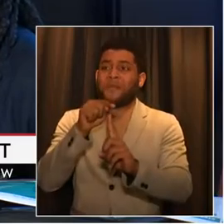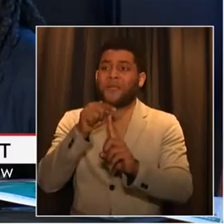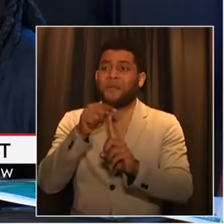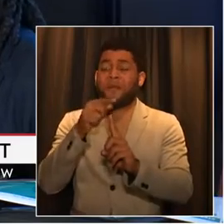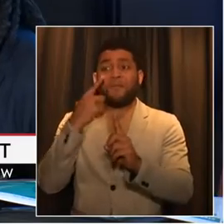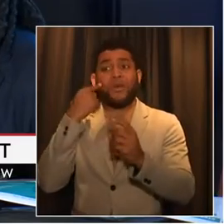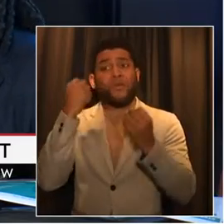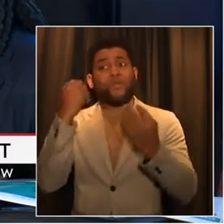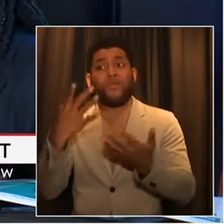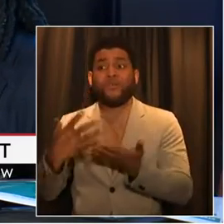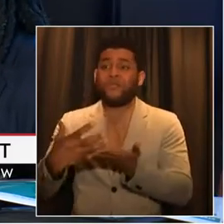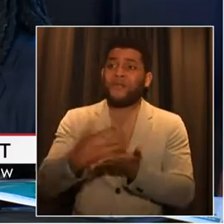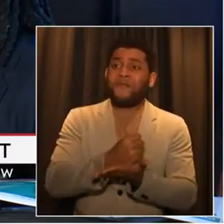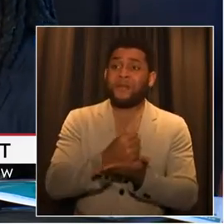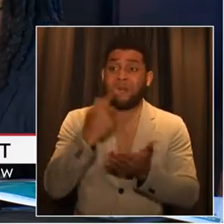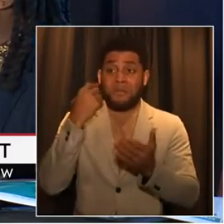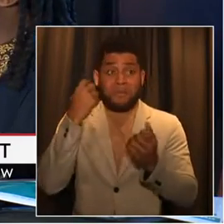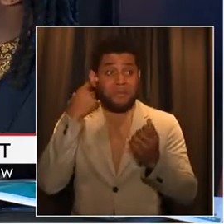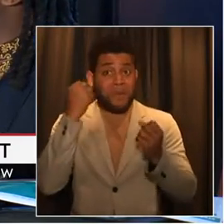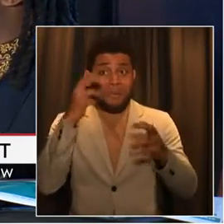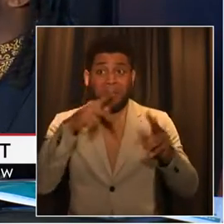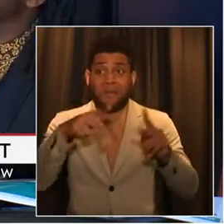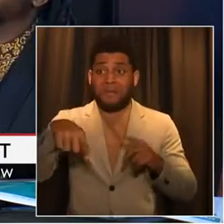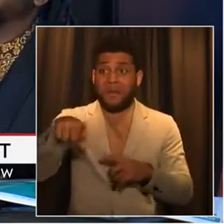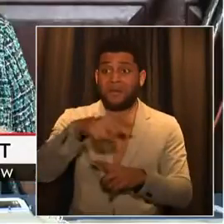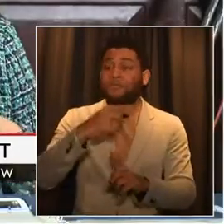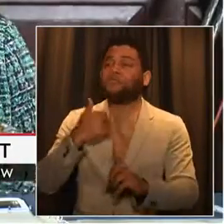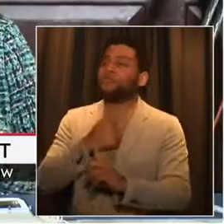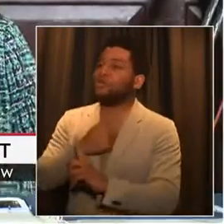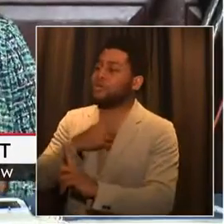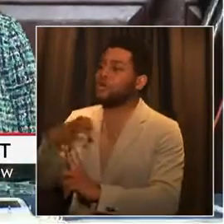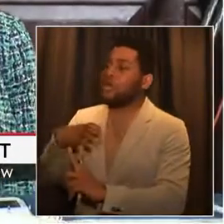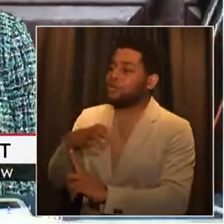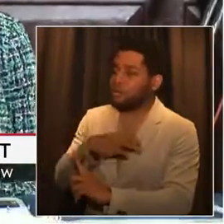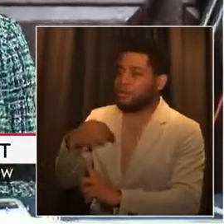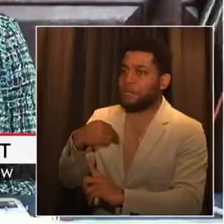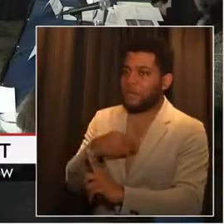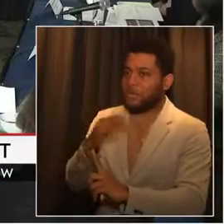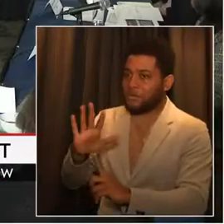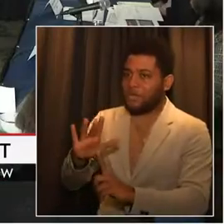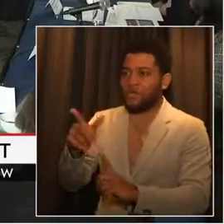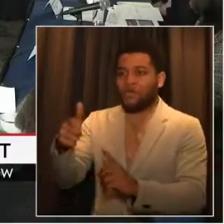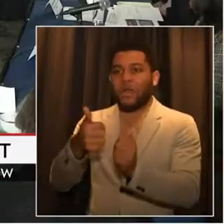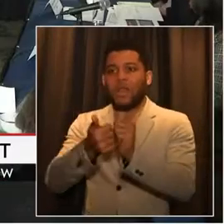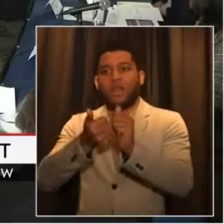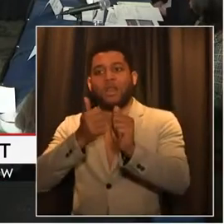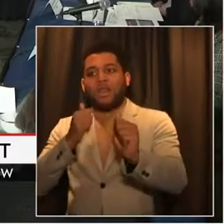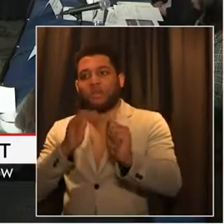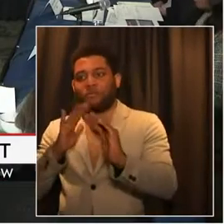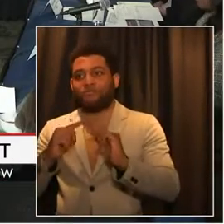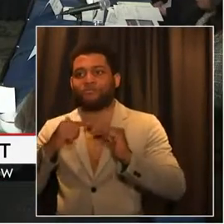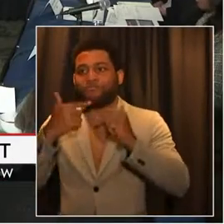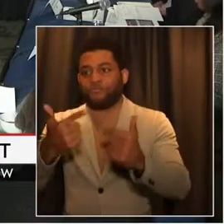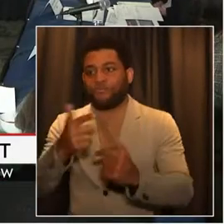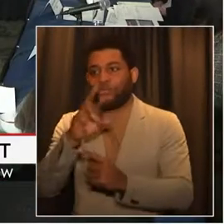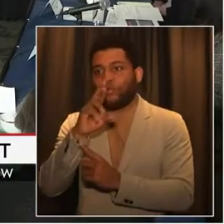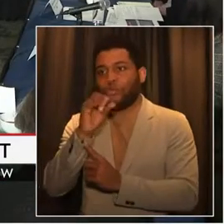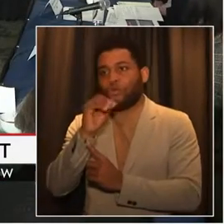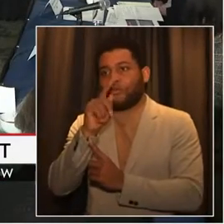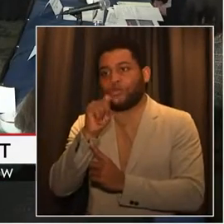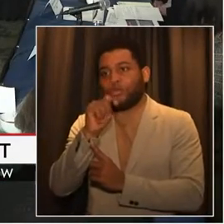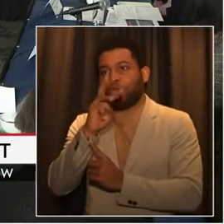relief to go We have another feel couple of comfortable. council members. Okay, and then we're going to perfect. be so far behind. Councilmember Everlight? Thank you, Chairman. Thank you, Mayor,